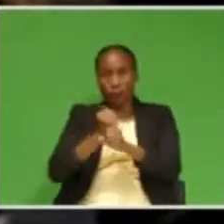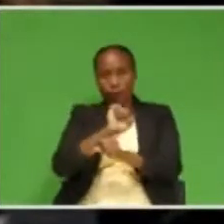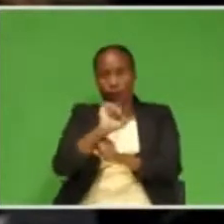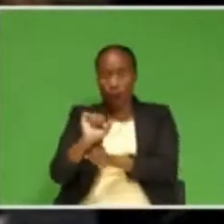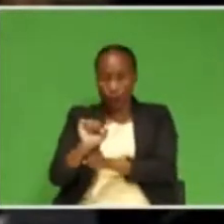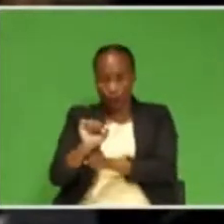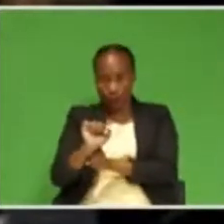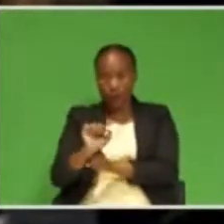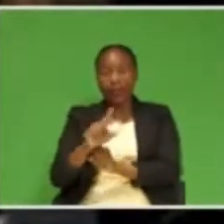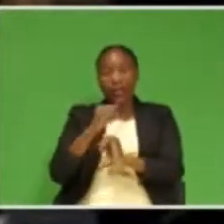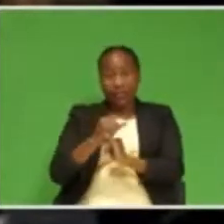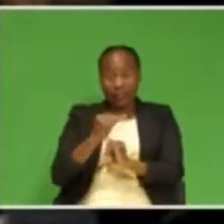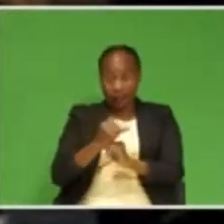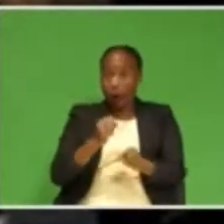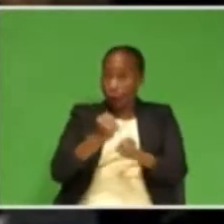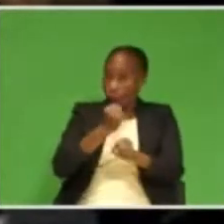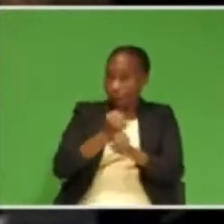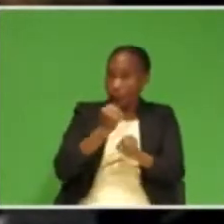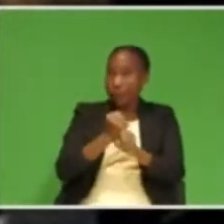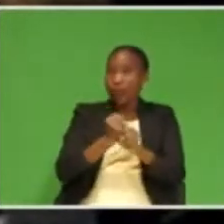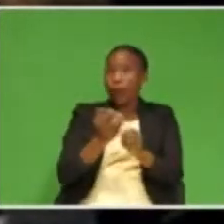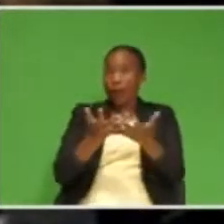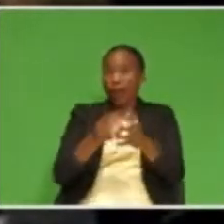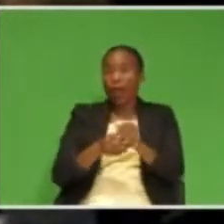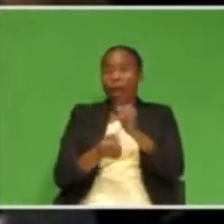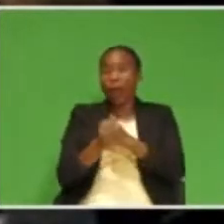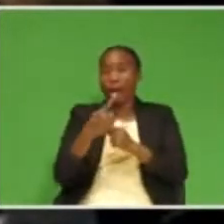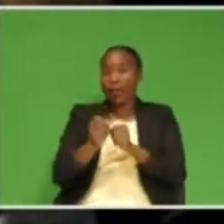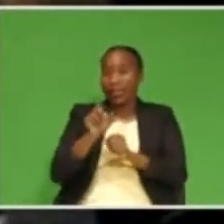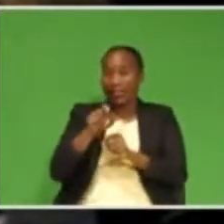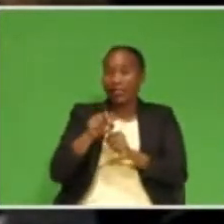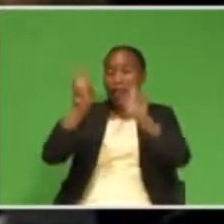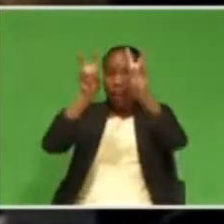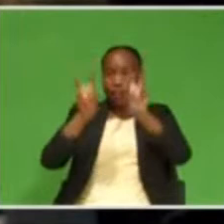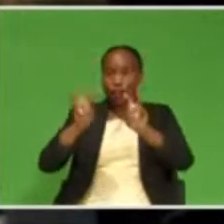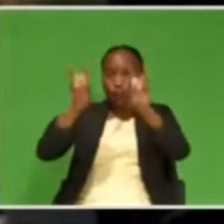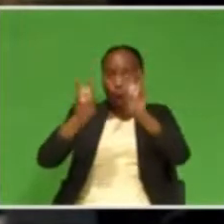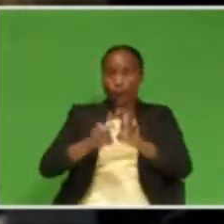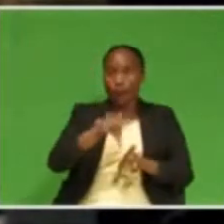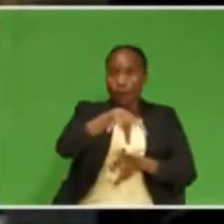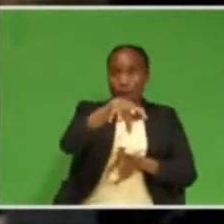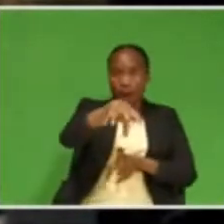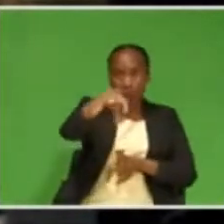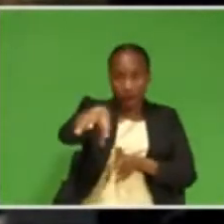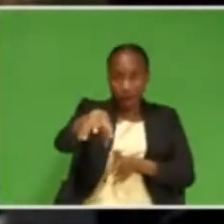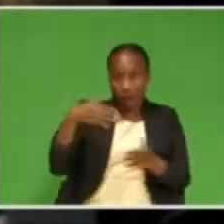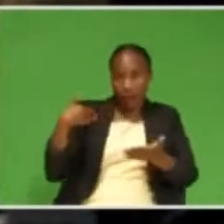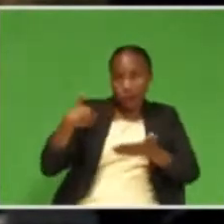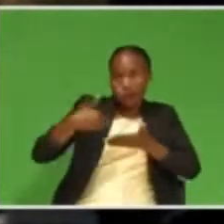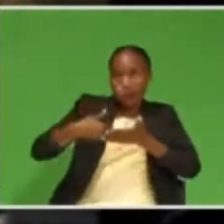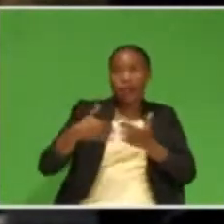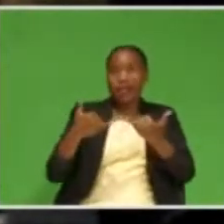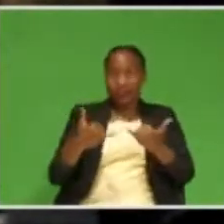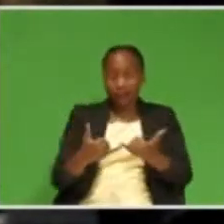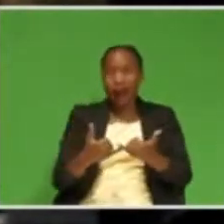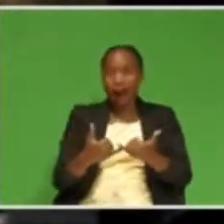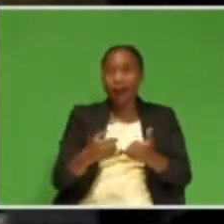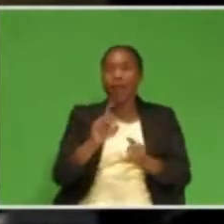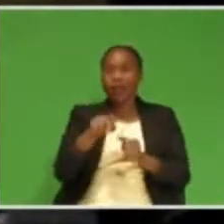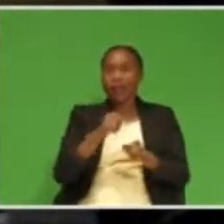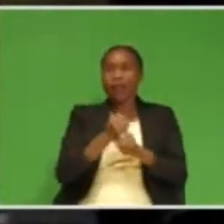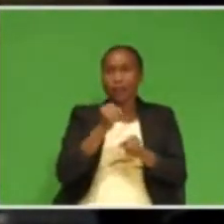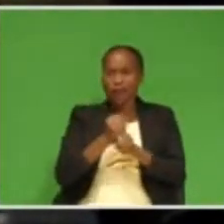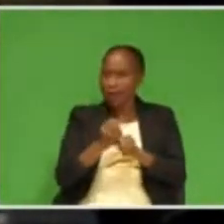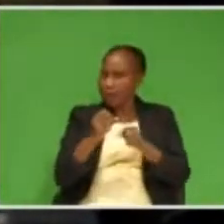at Eskom-related sites has also so far resulted in the arrest of a number